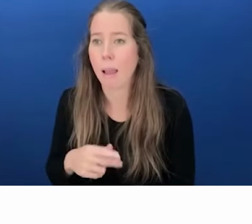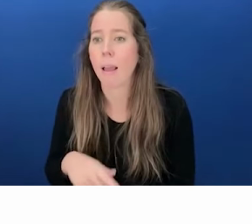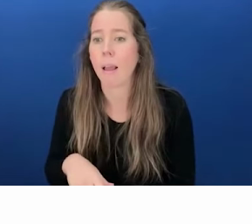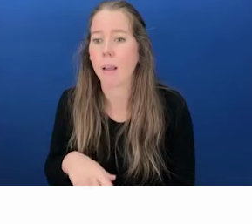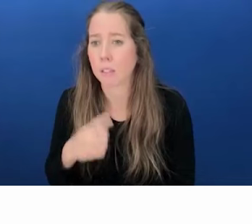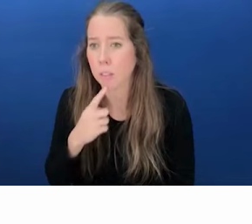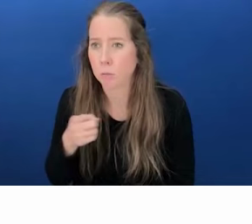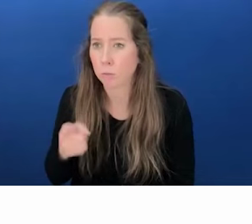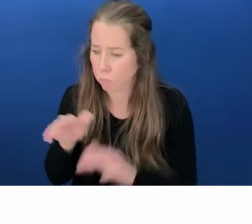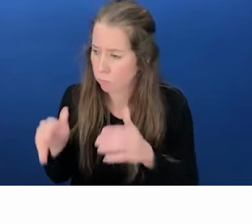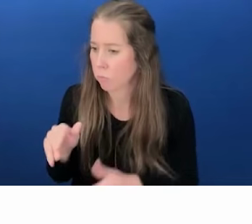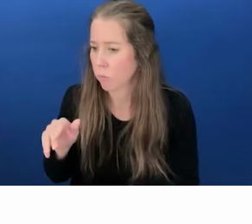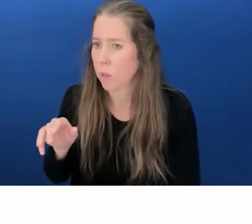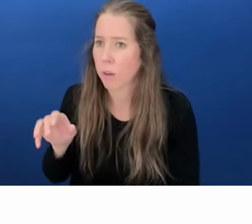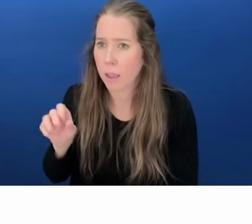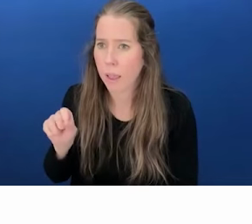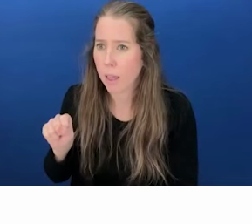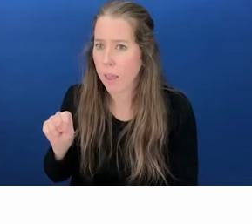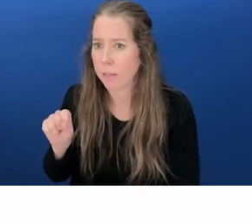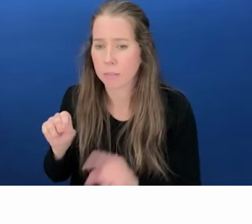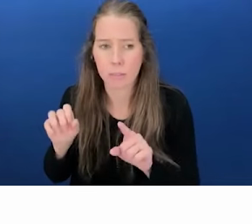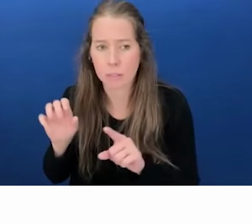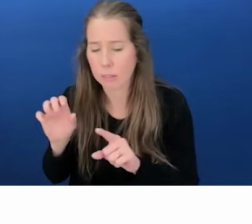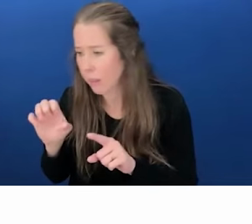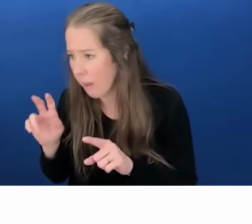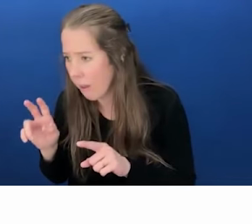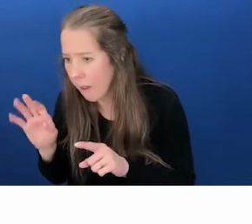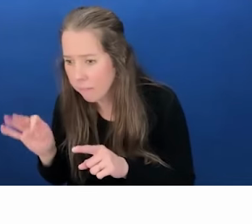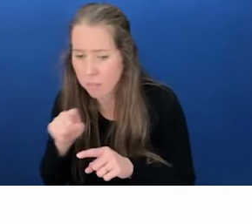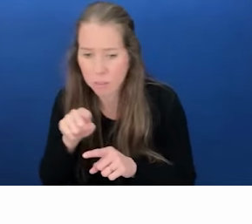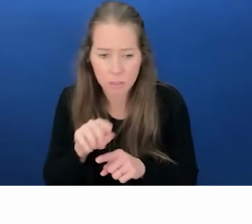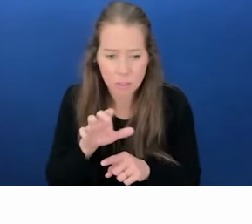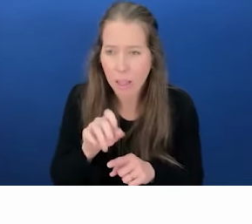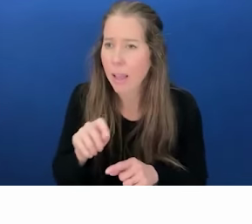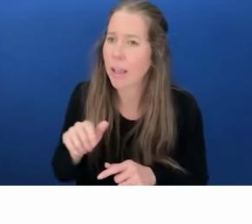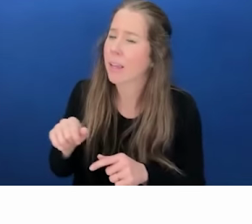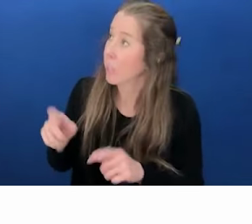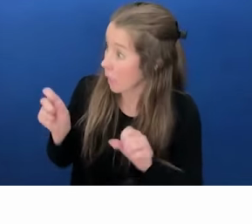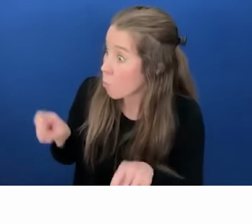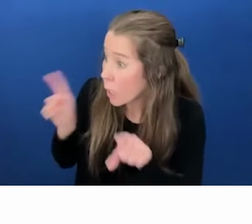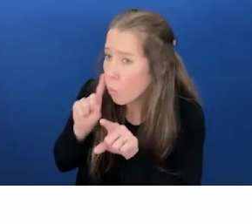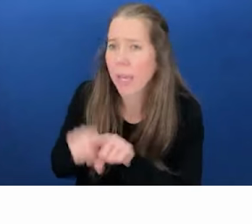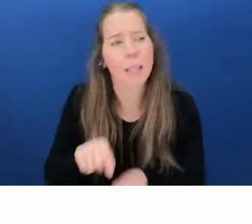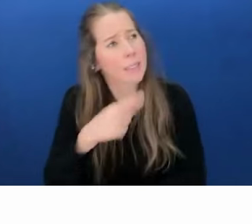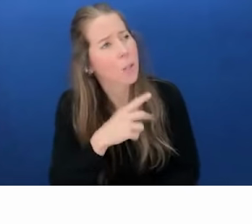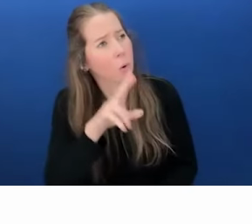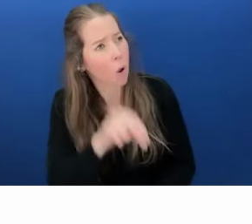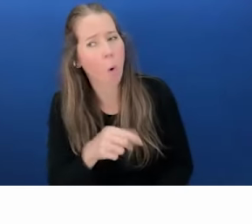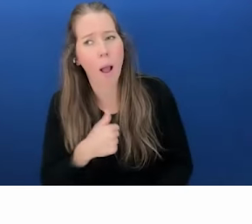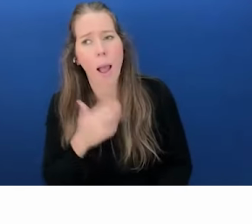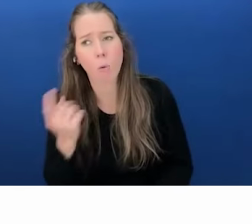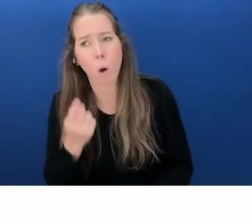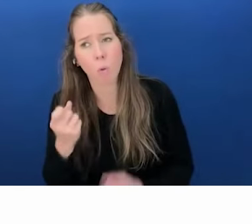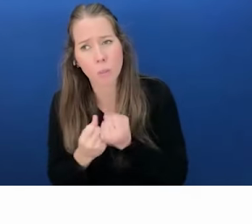to your SCFT stuff, you stick to your CSEA stuff. Can we at least agree on that? And I said, no, I'm always going to fight and argue on the side of